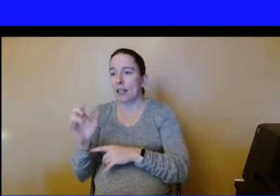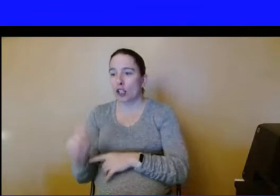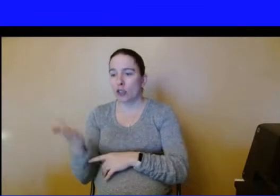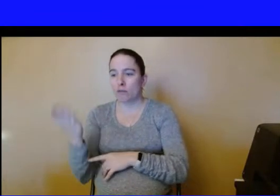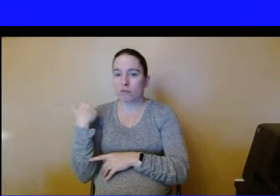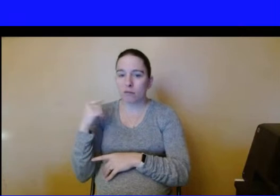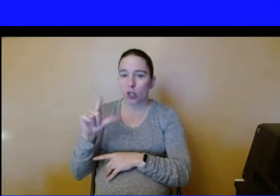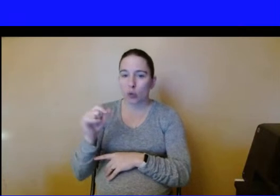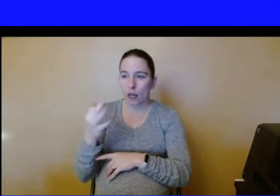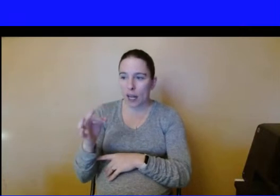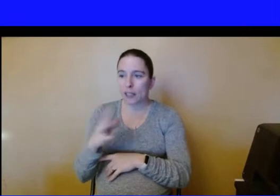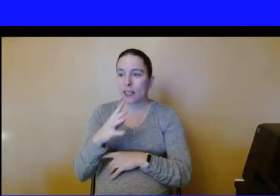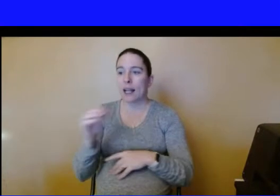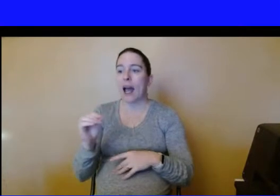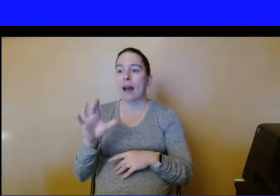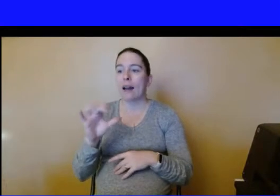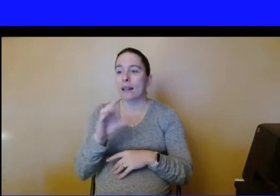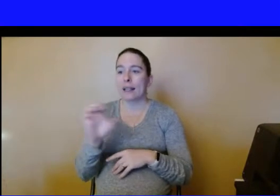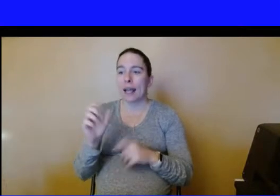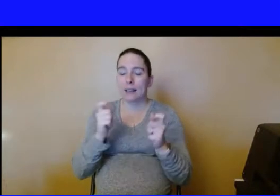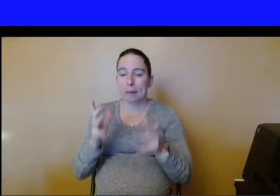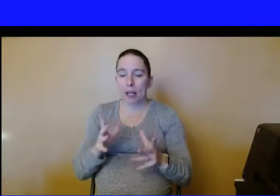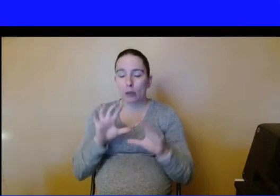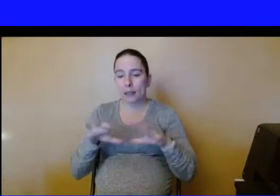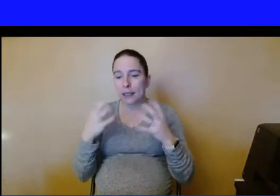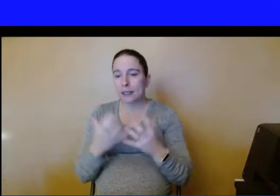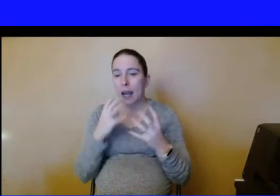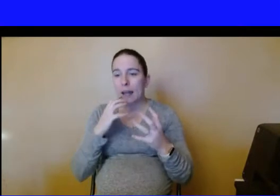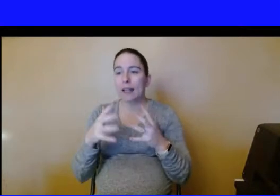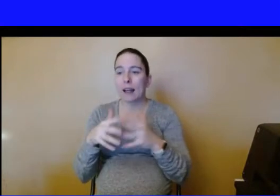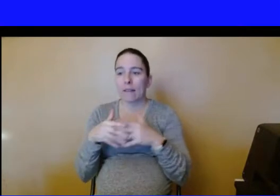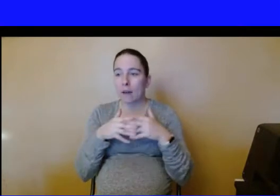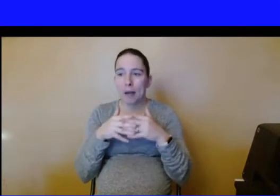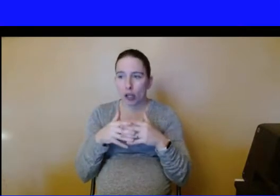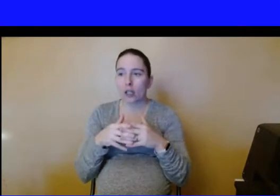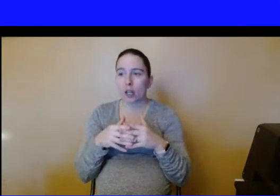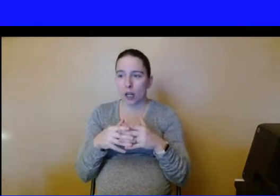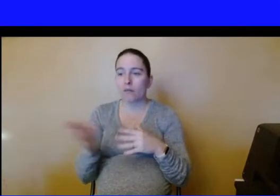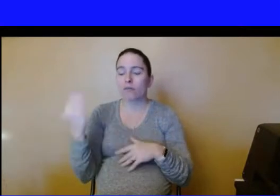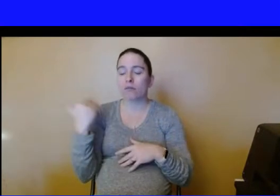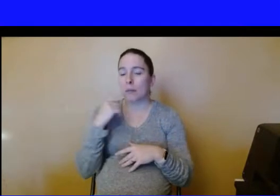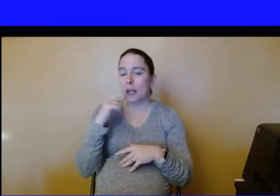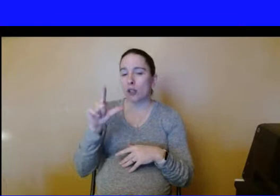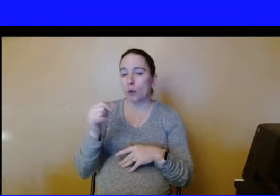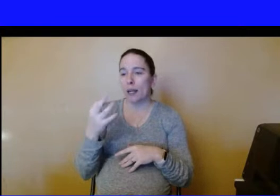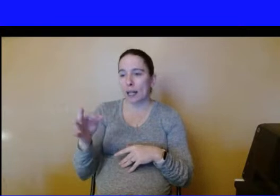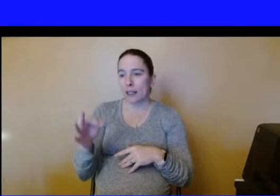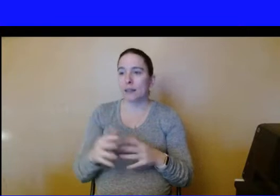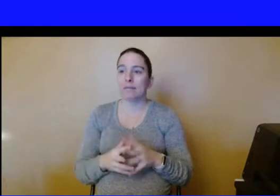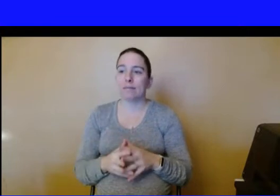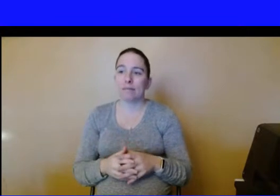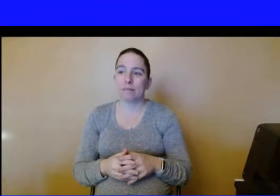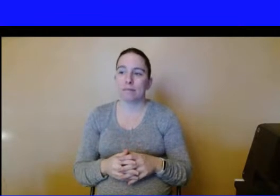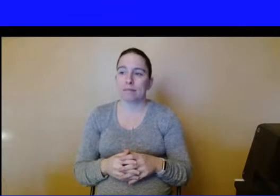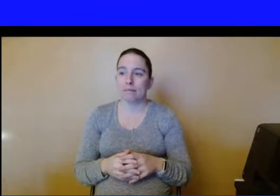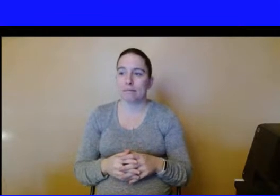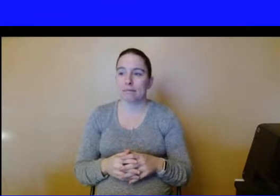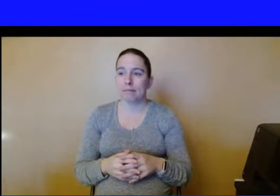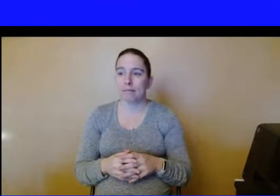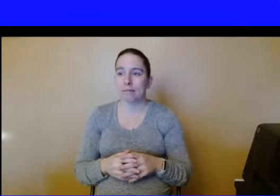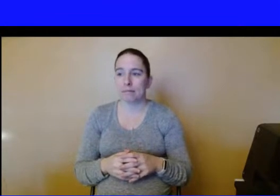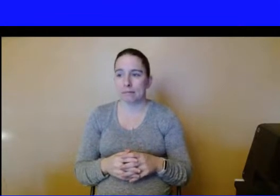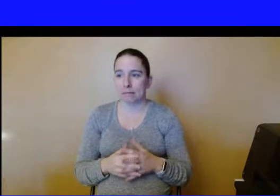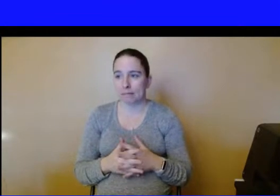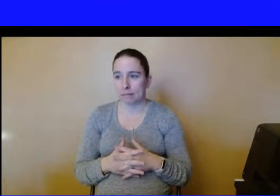Health and Hospitals and CBC's partnership. Based on the experience of the OMH pilot at Bellevue, One City